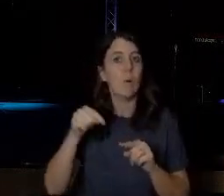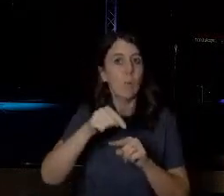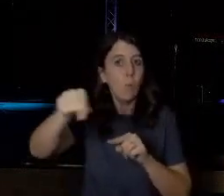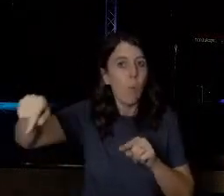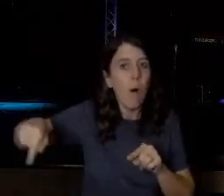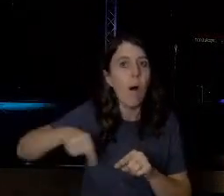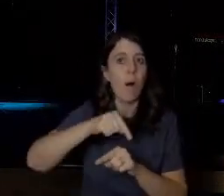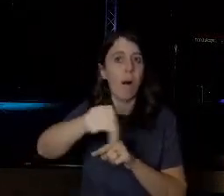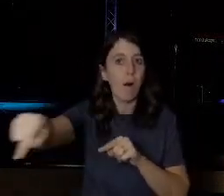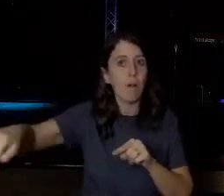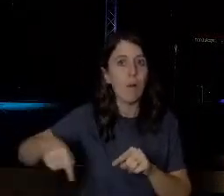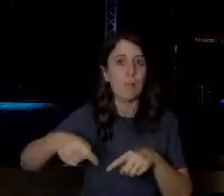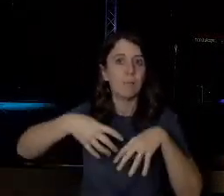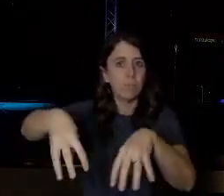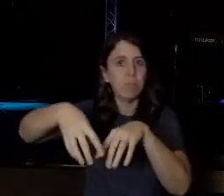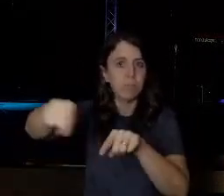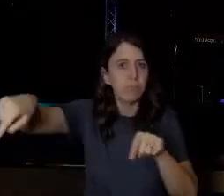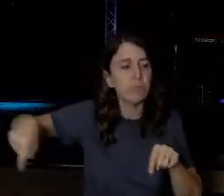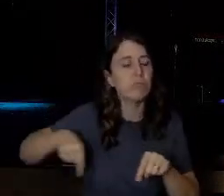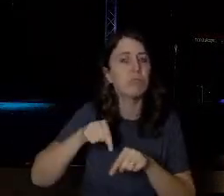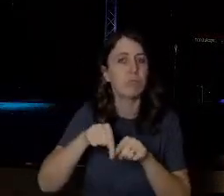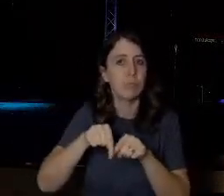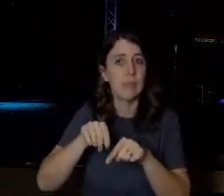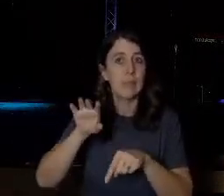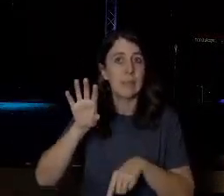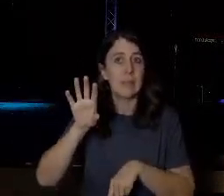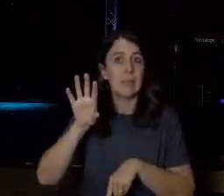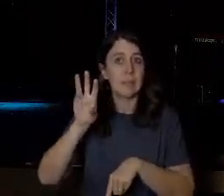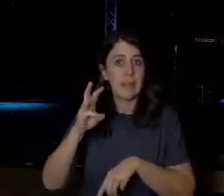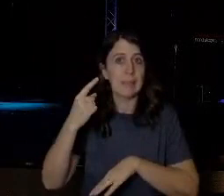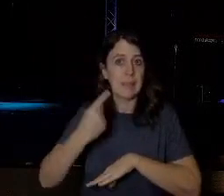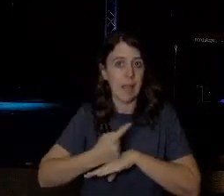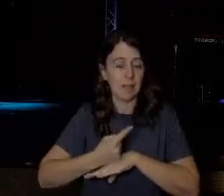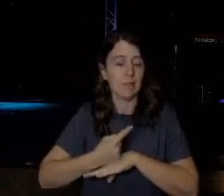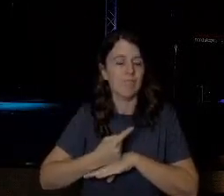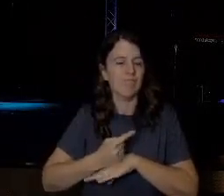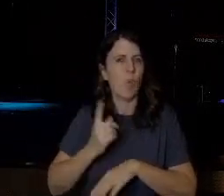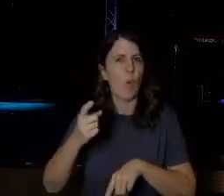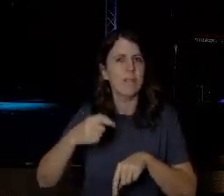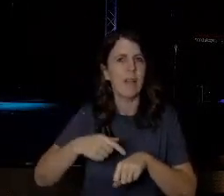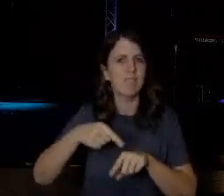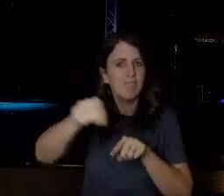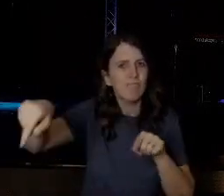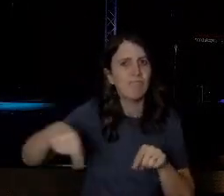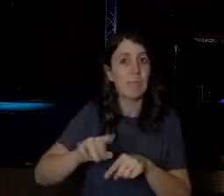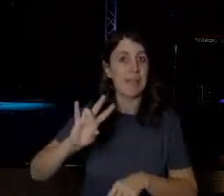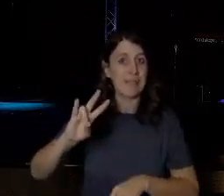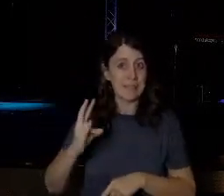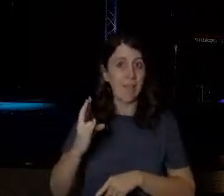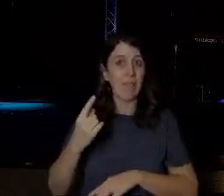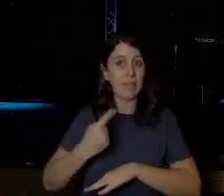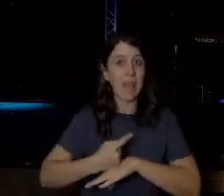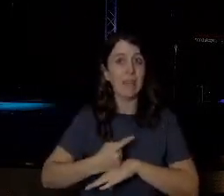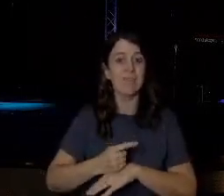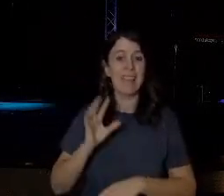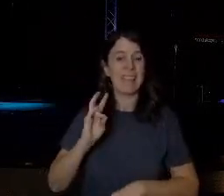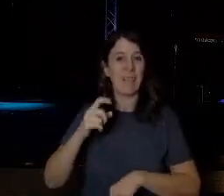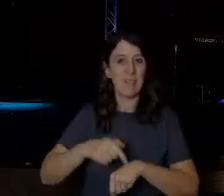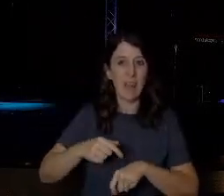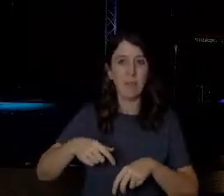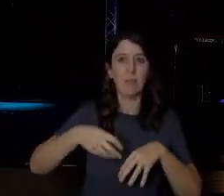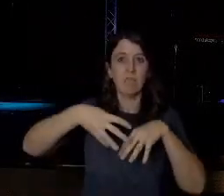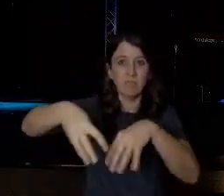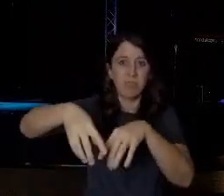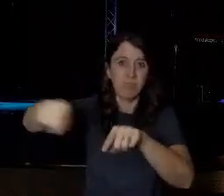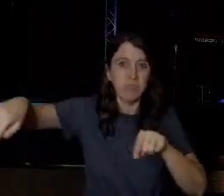row, one time. And then on the 7th day, we'll walk around 7 times and just be real quiet until the very end. And when I tell